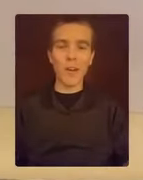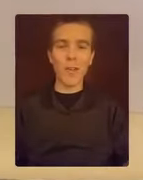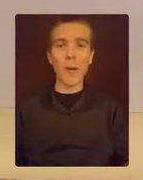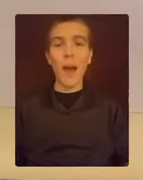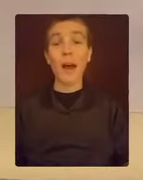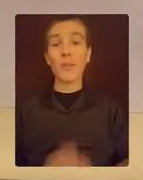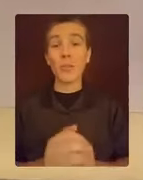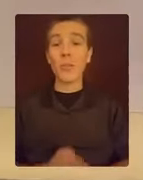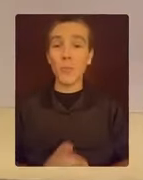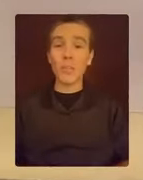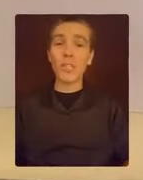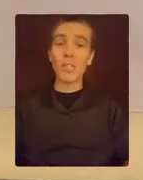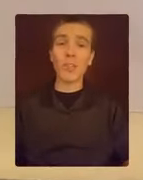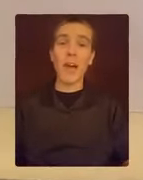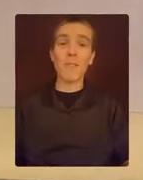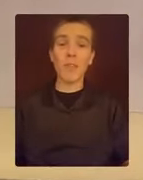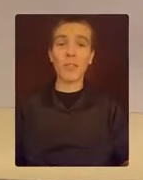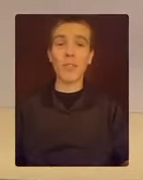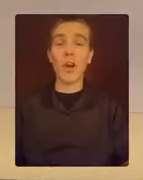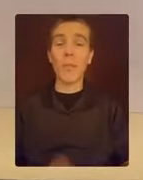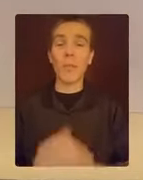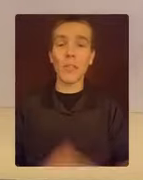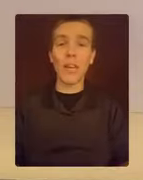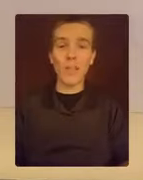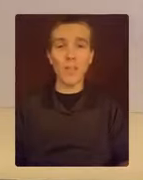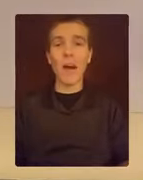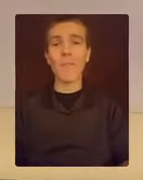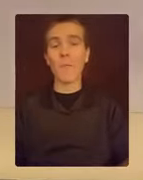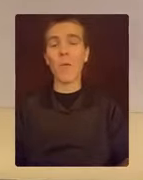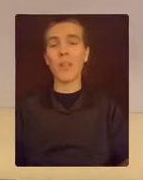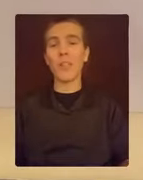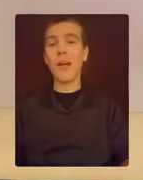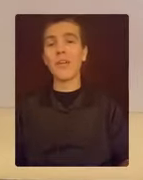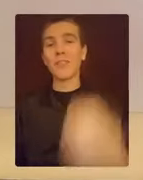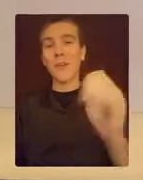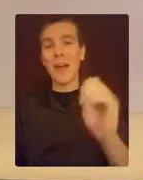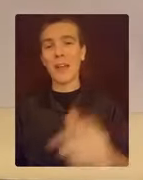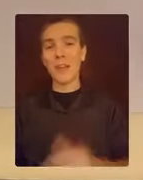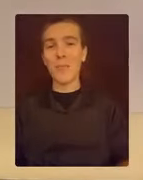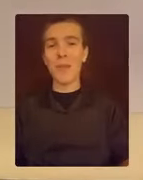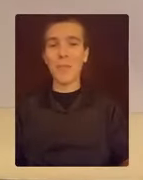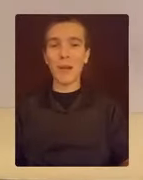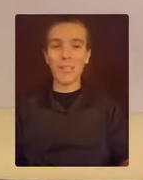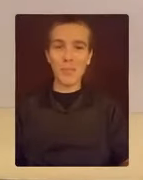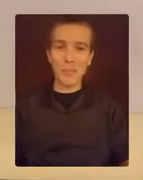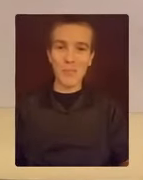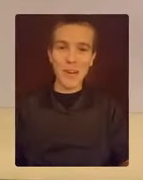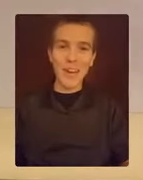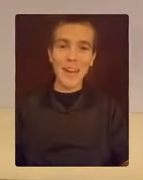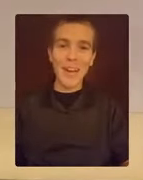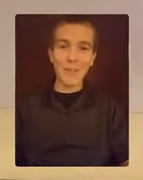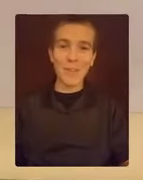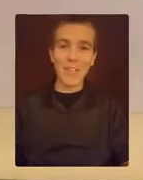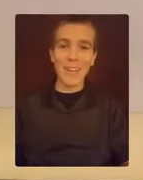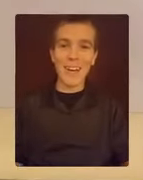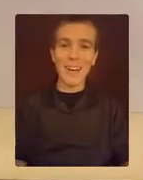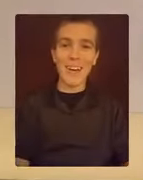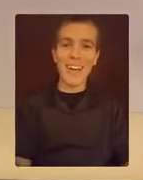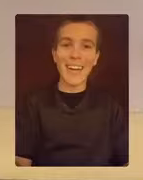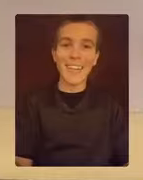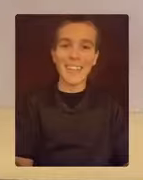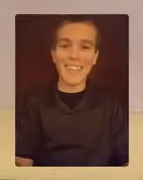one another. I truly appreciate you having me on the show. I appreciate everybody for watching. So, and you be blessed, Miss Mary, and have a You good